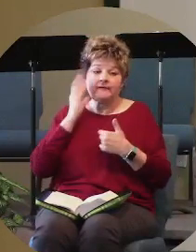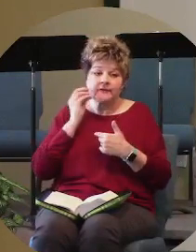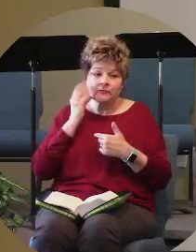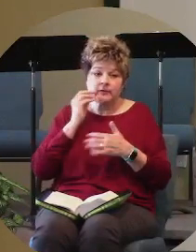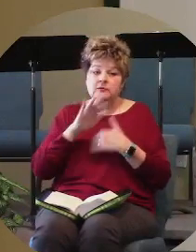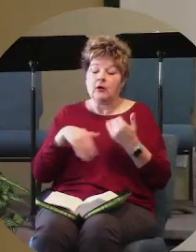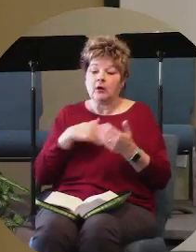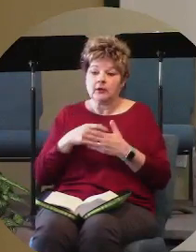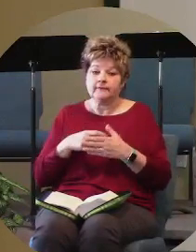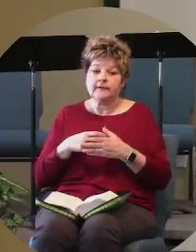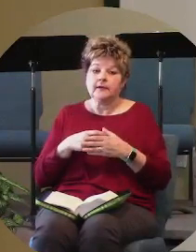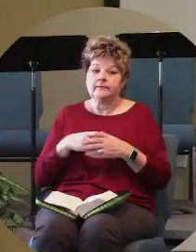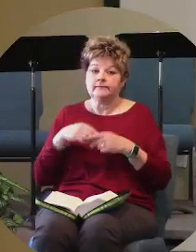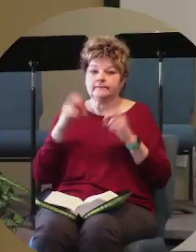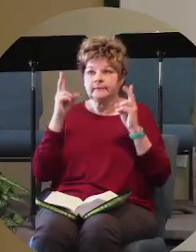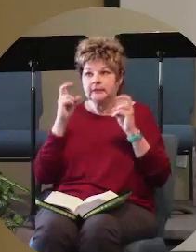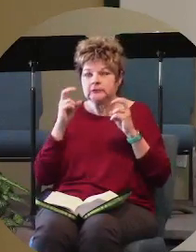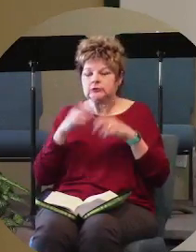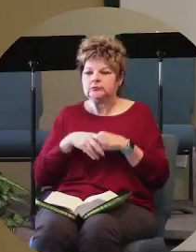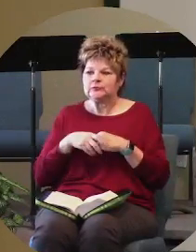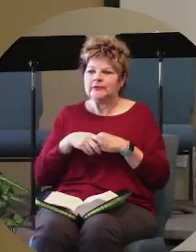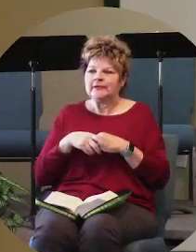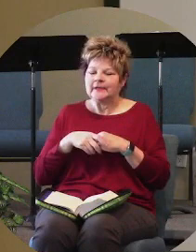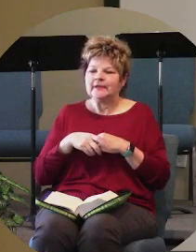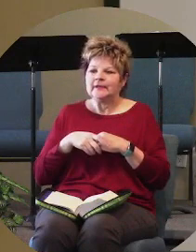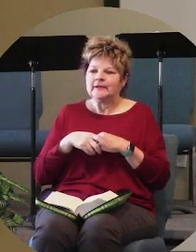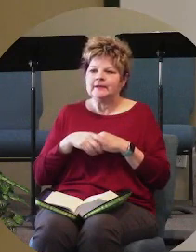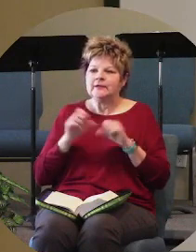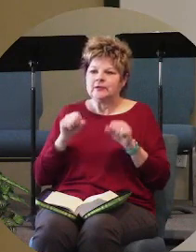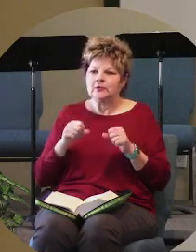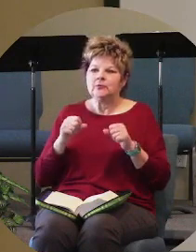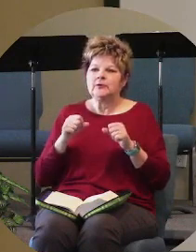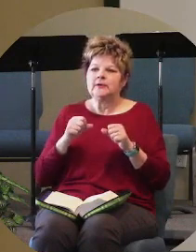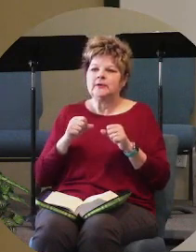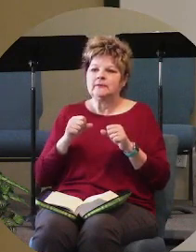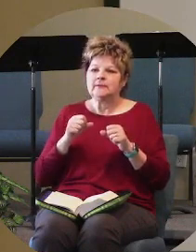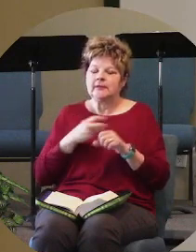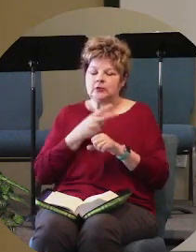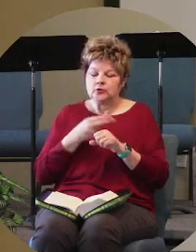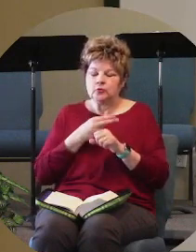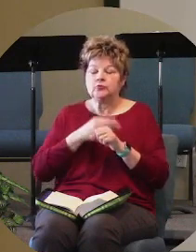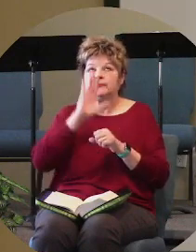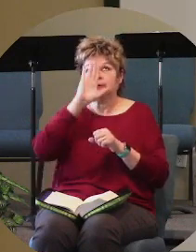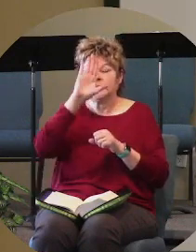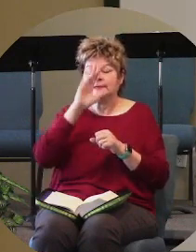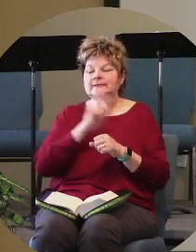baggage, that you could be used for my kingdom.